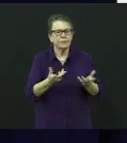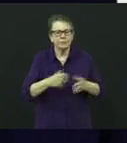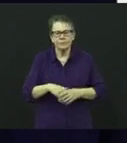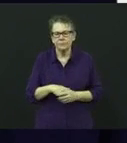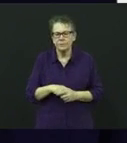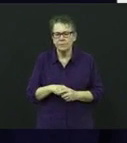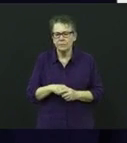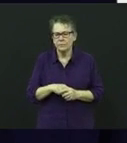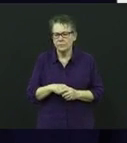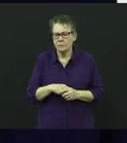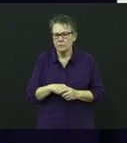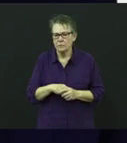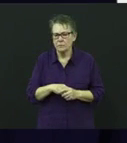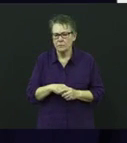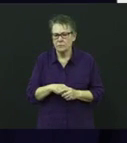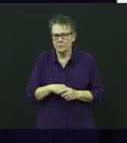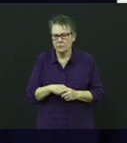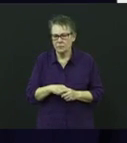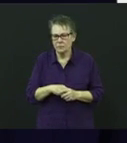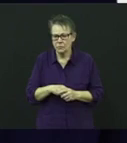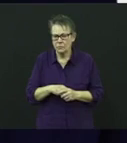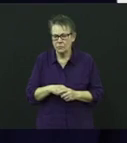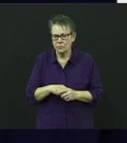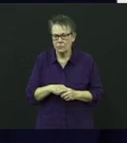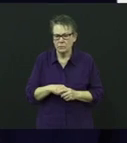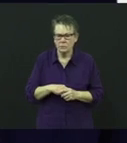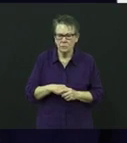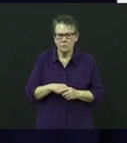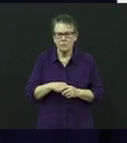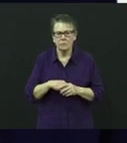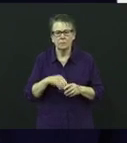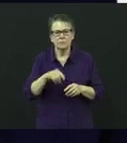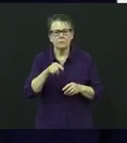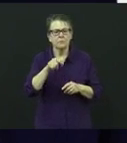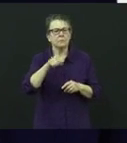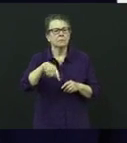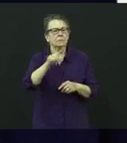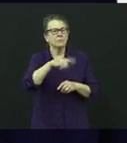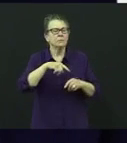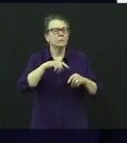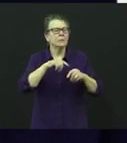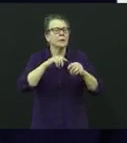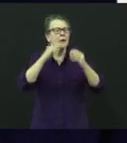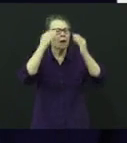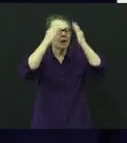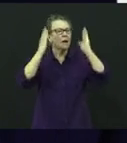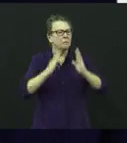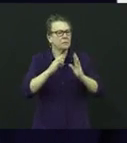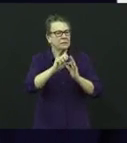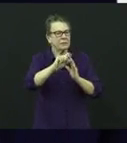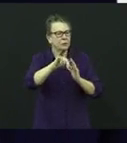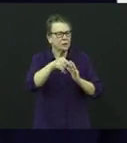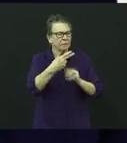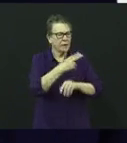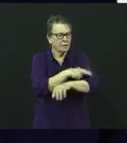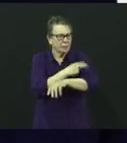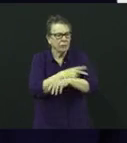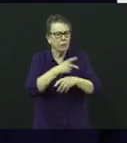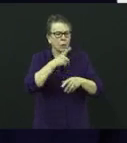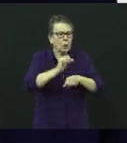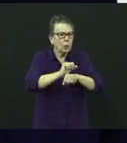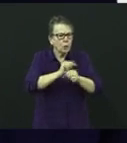care of the residents for an orderly transition. Today, we are also announcing 846 new